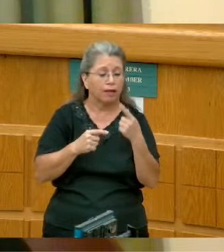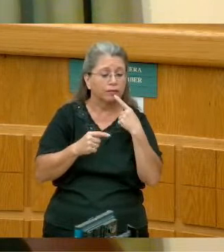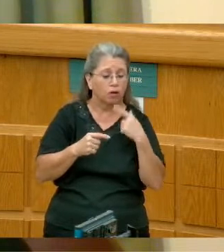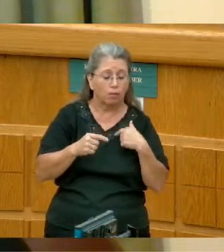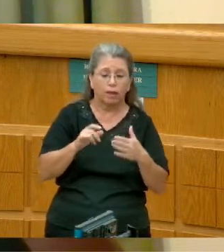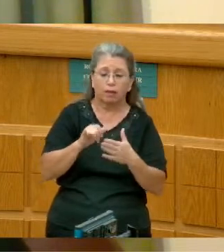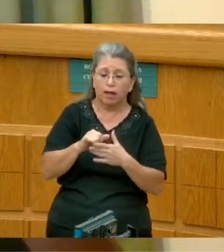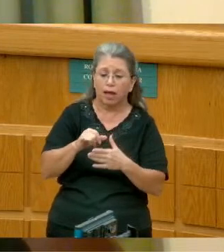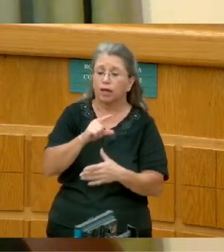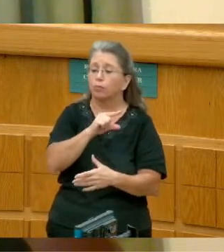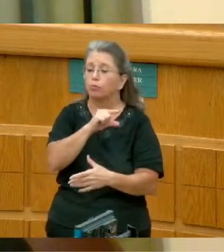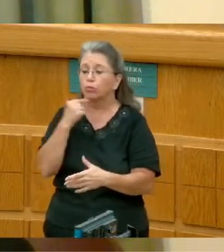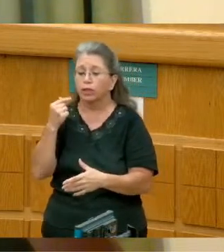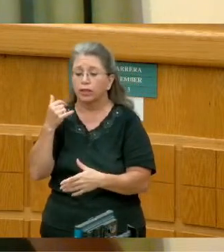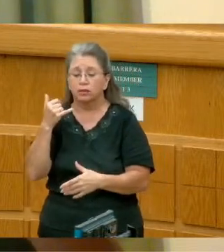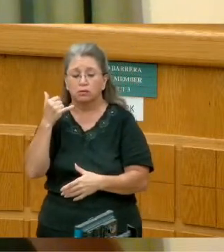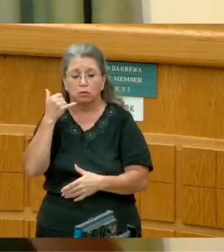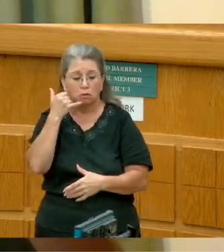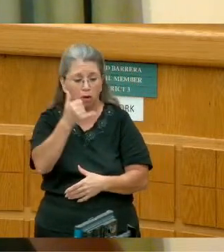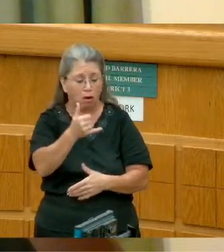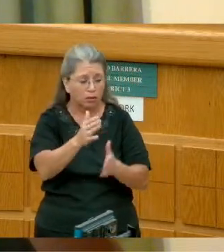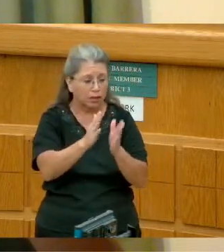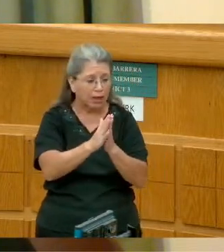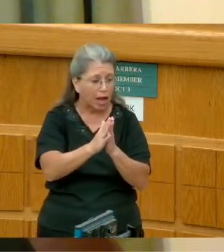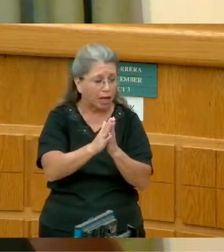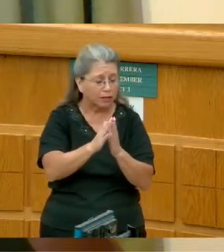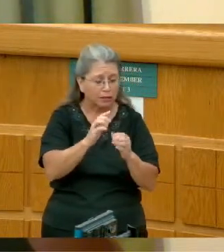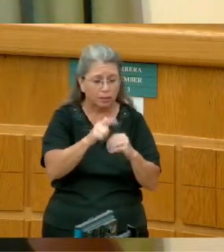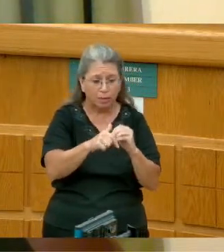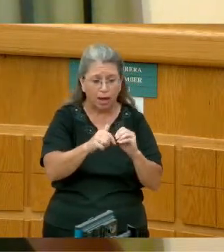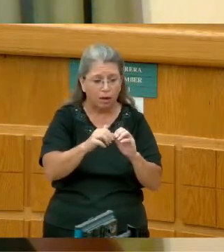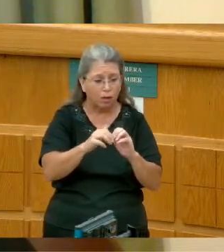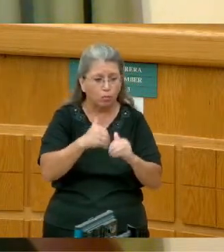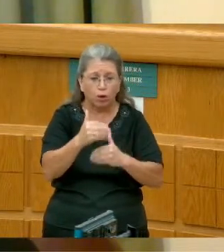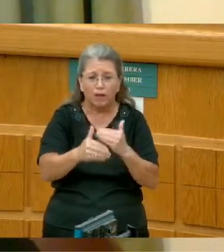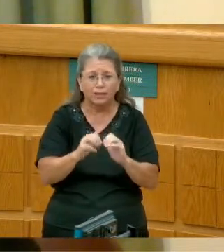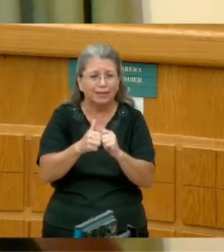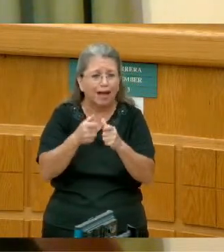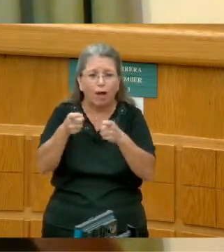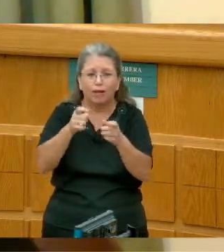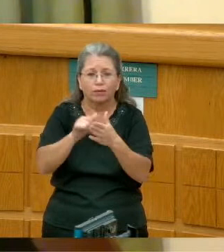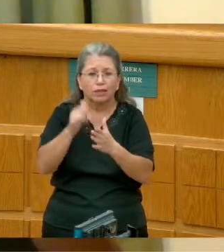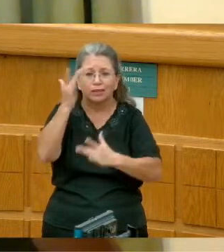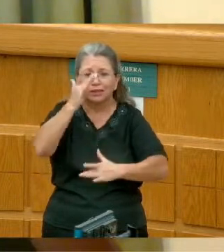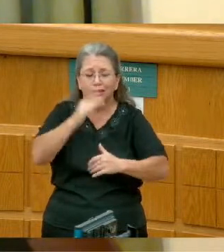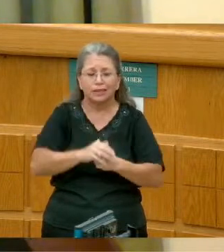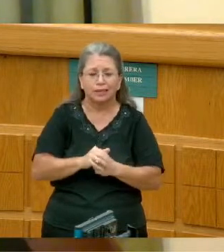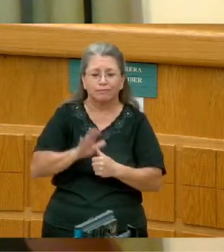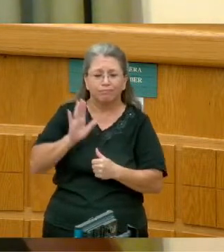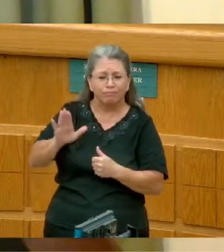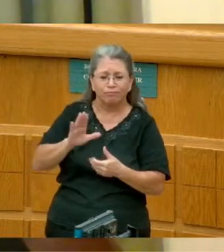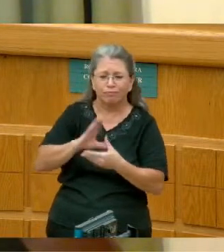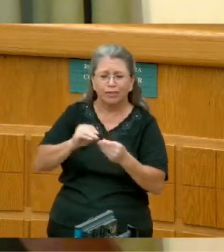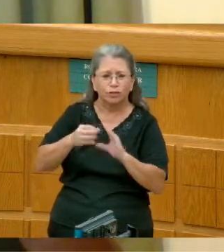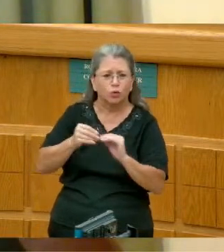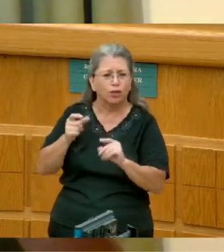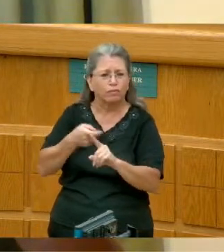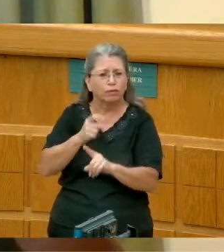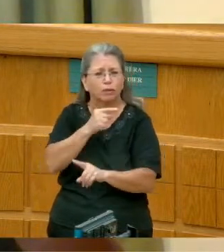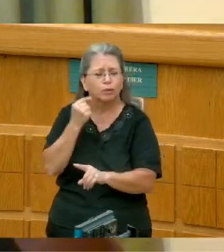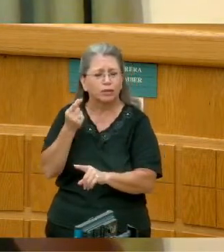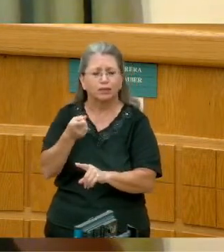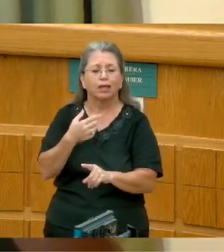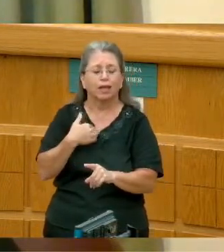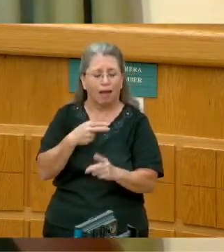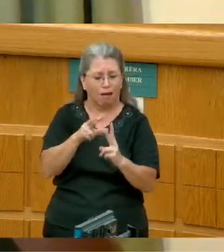for handling the deceased. This is his story. He had a couple that was going to